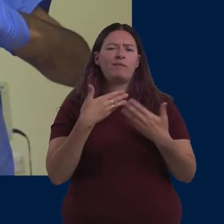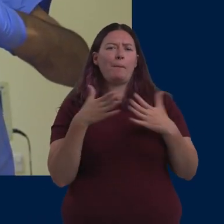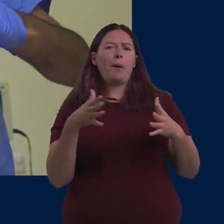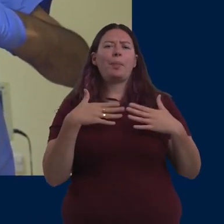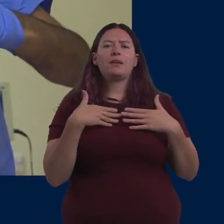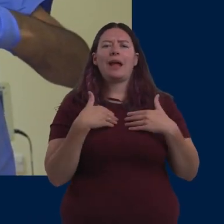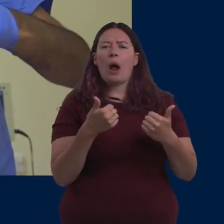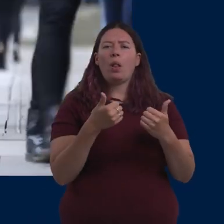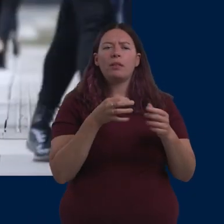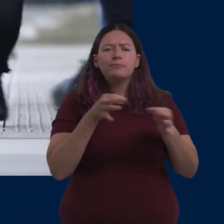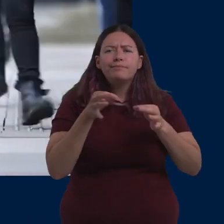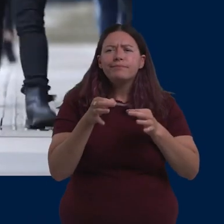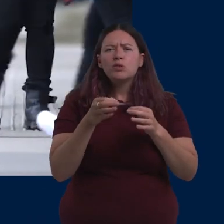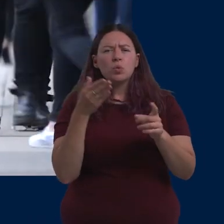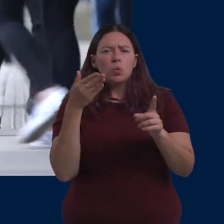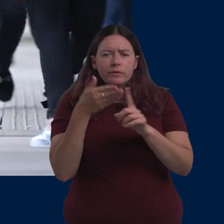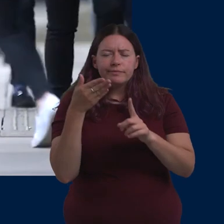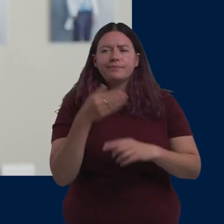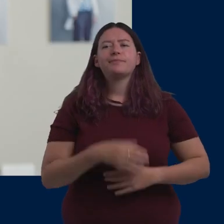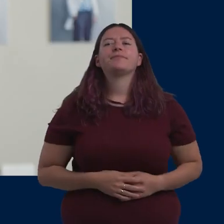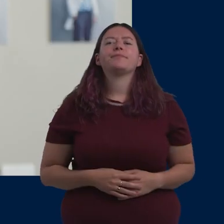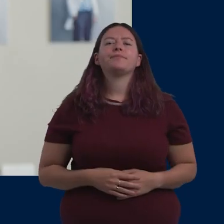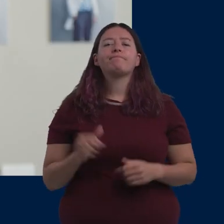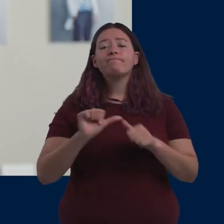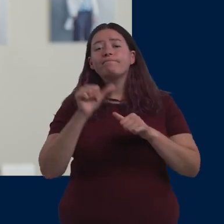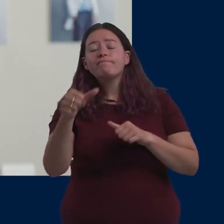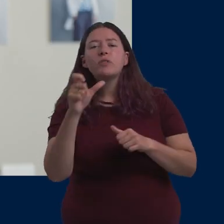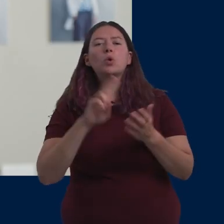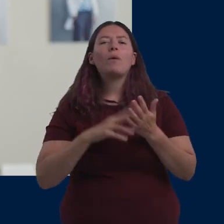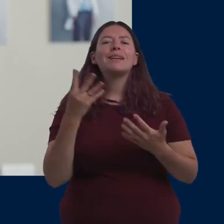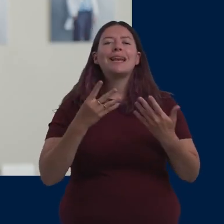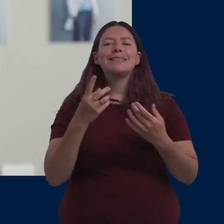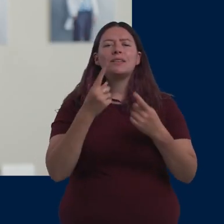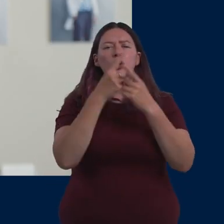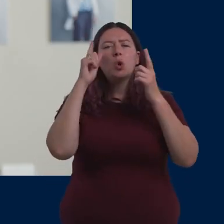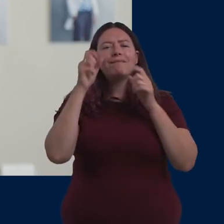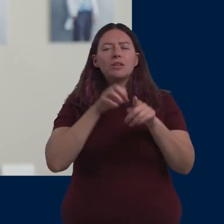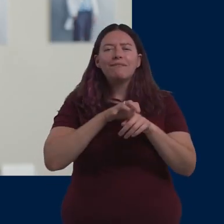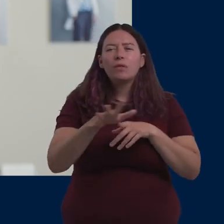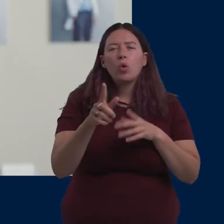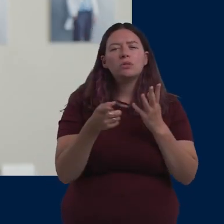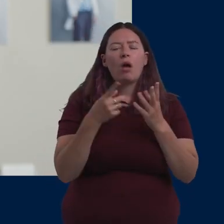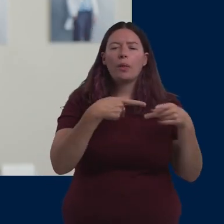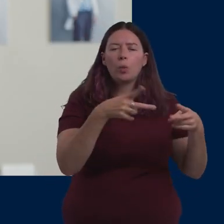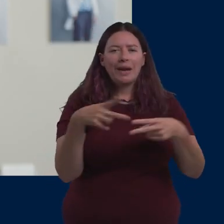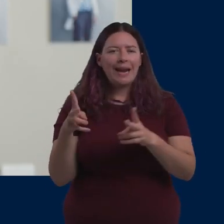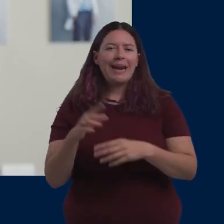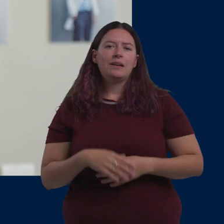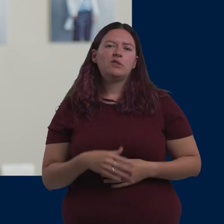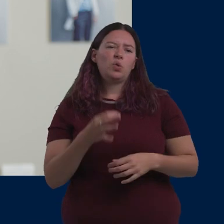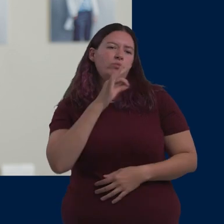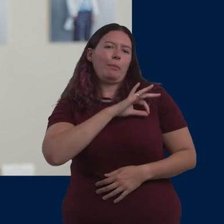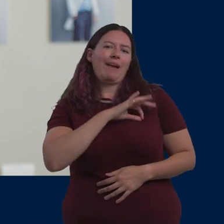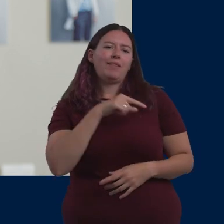of public health measures taken to address it. Beyond COVID-19, the university is using its influence in many other